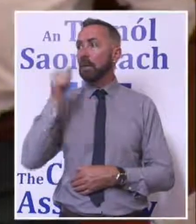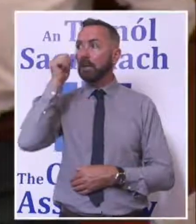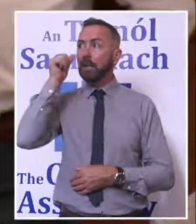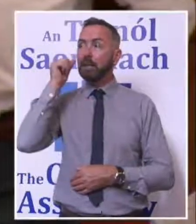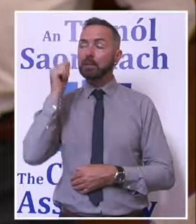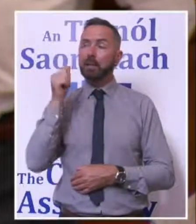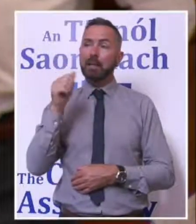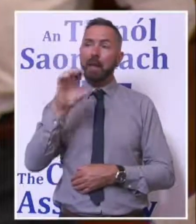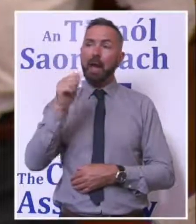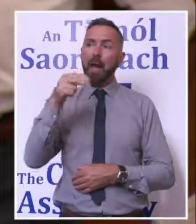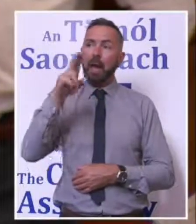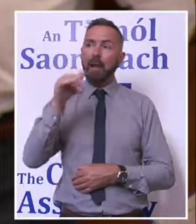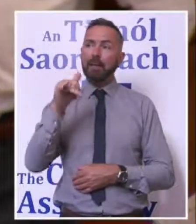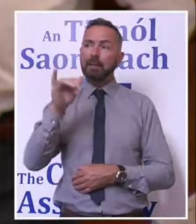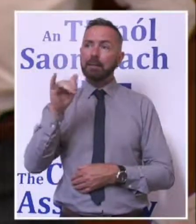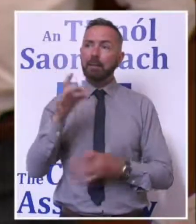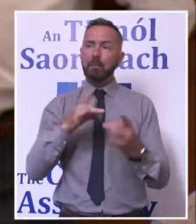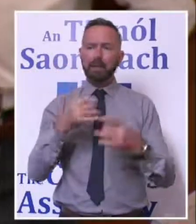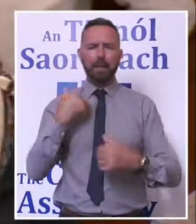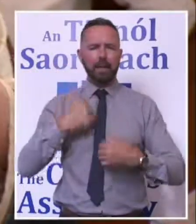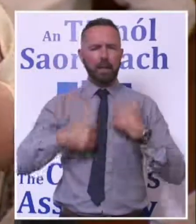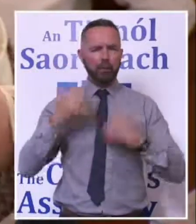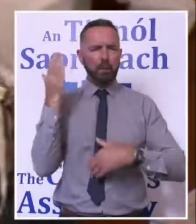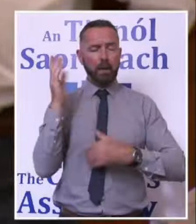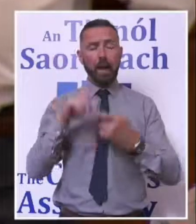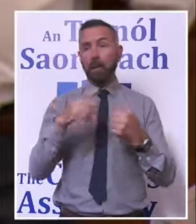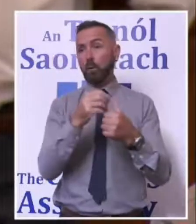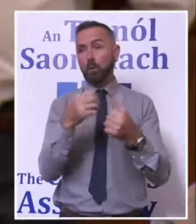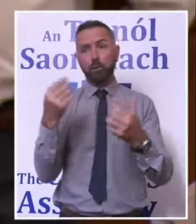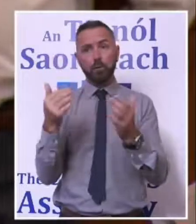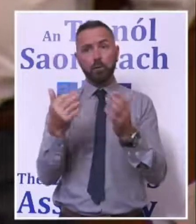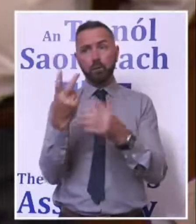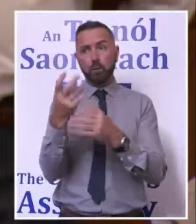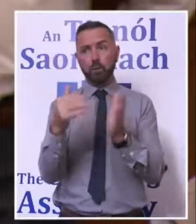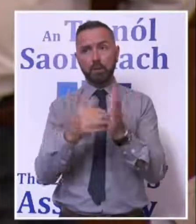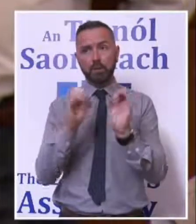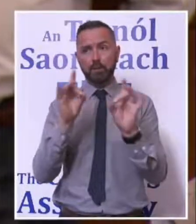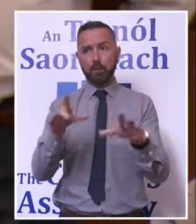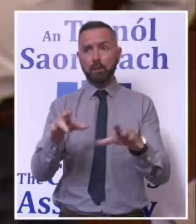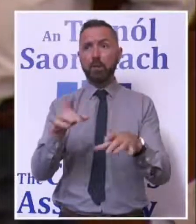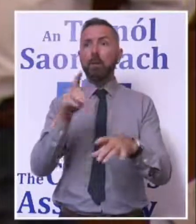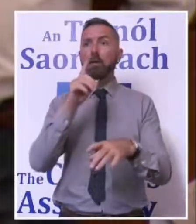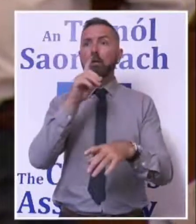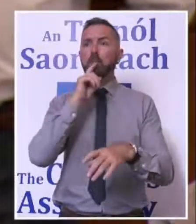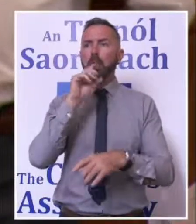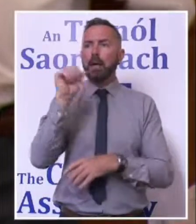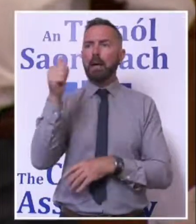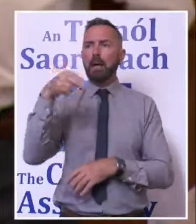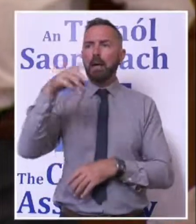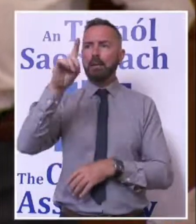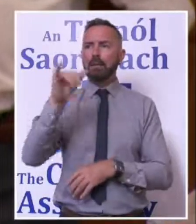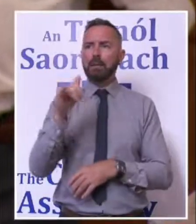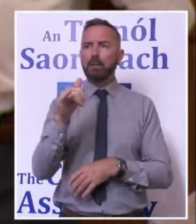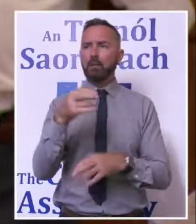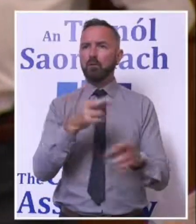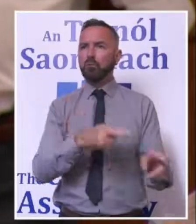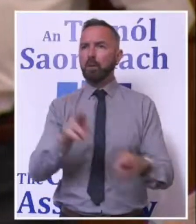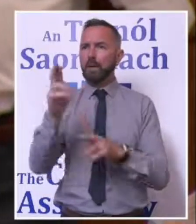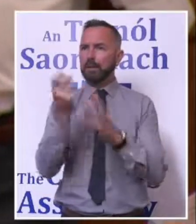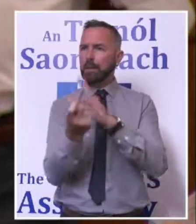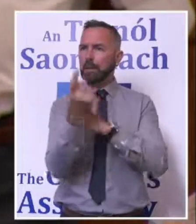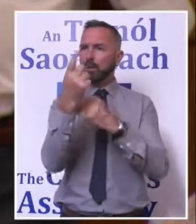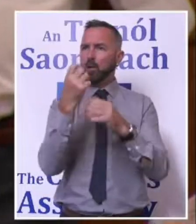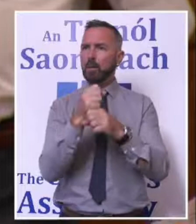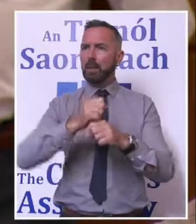very interesting presentation, as did the other two mayors in the afternoon. And one of the issues he brought up was